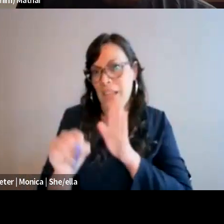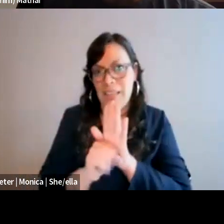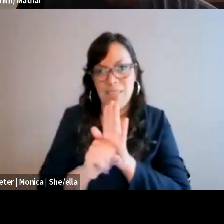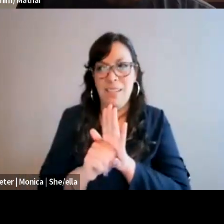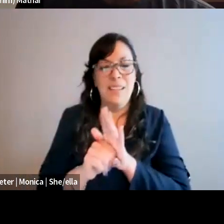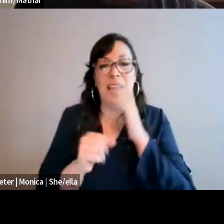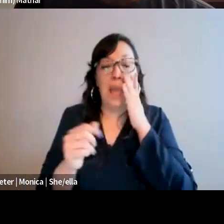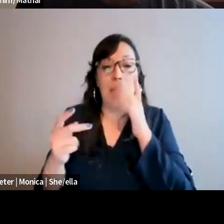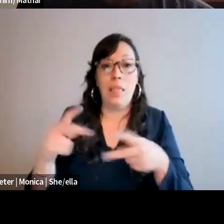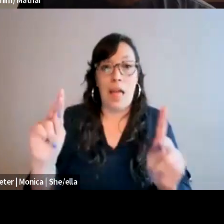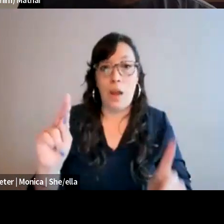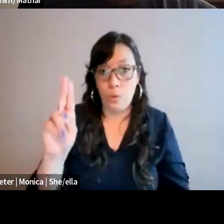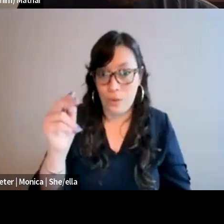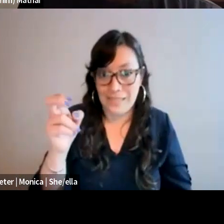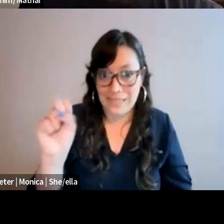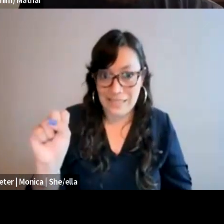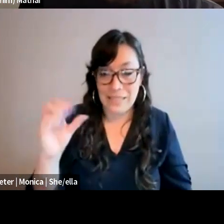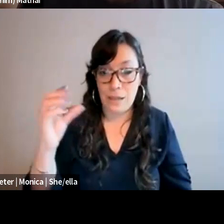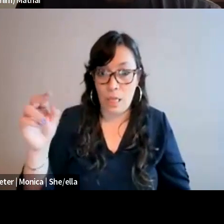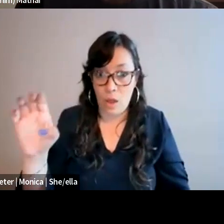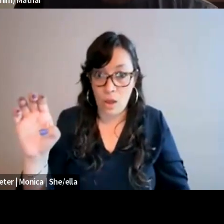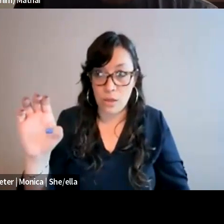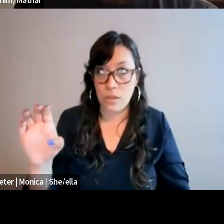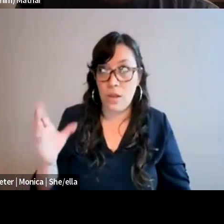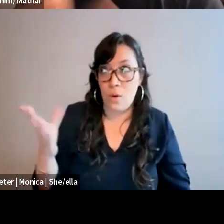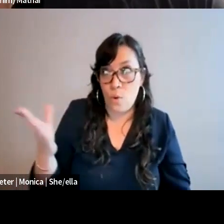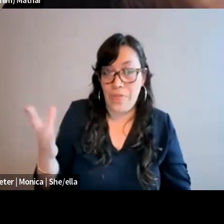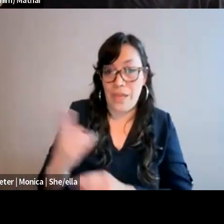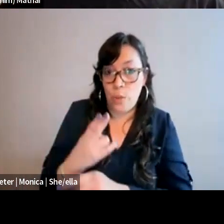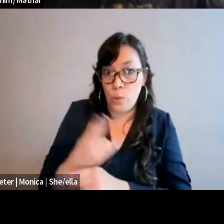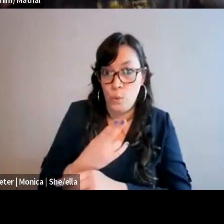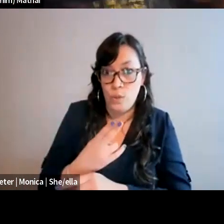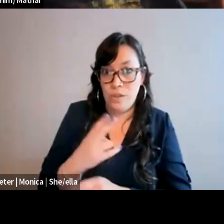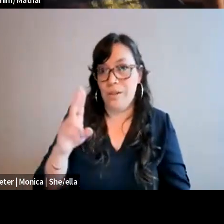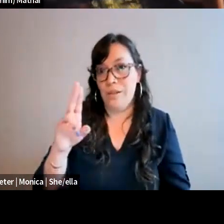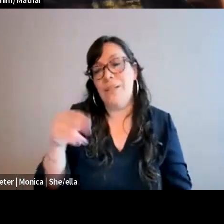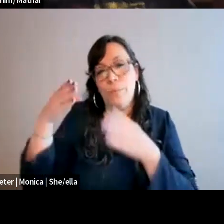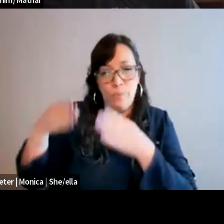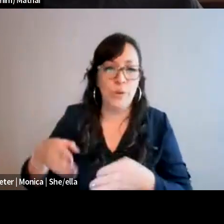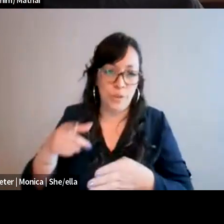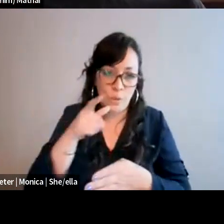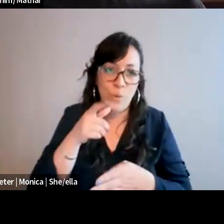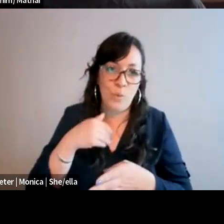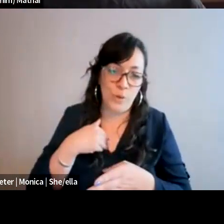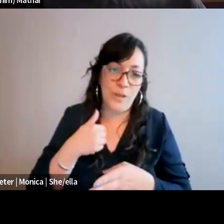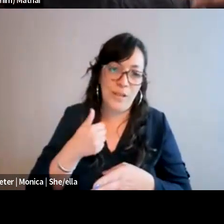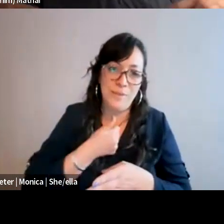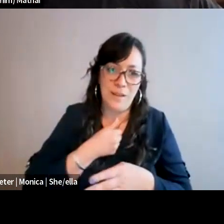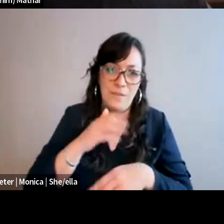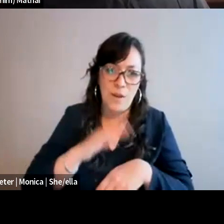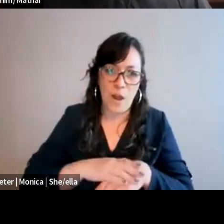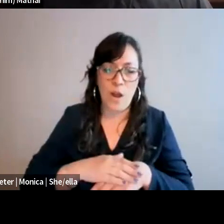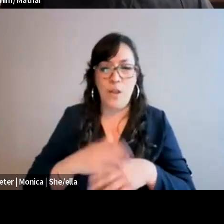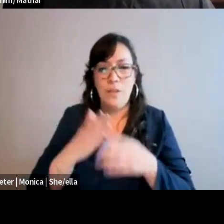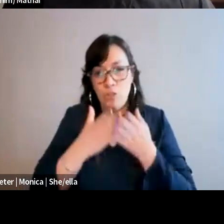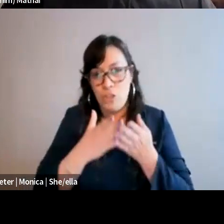this Ulysses Clause to be what tells somebody. And Ulysses is the person that put himself on the mast on the ship and said, no